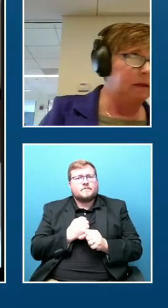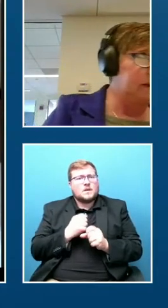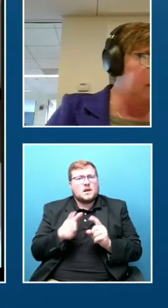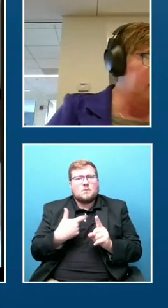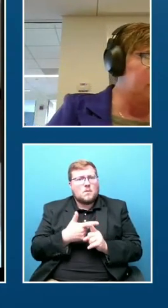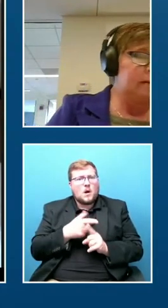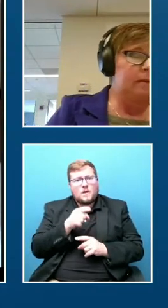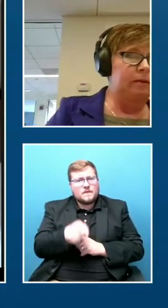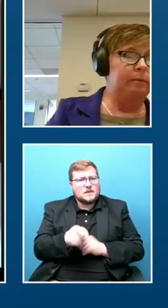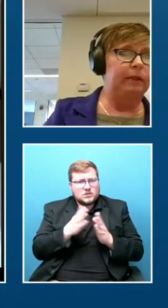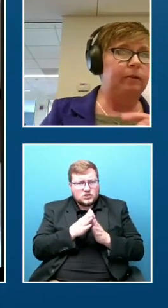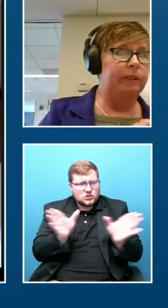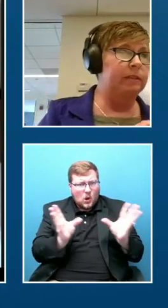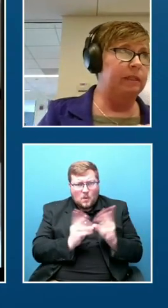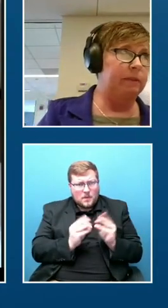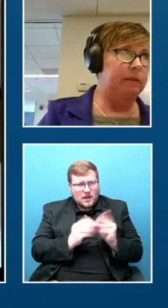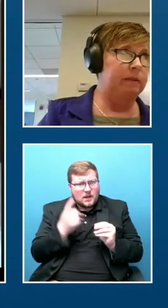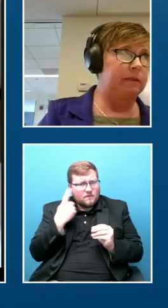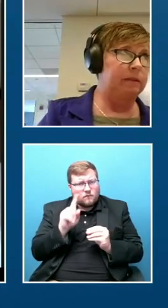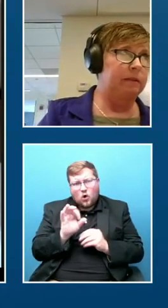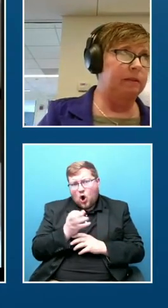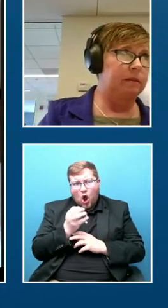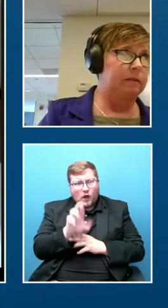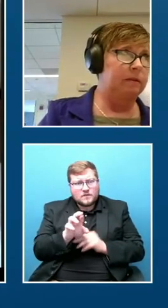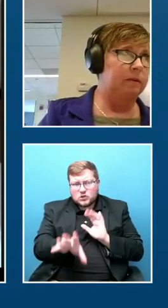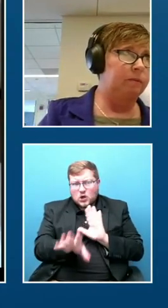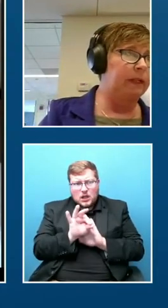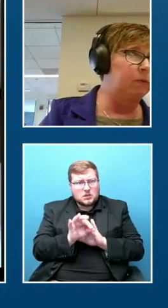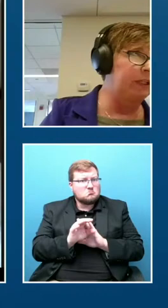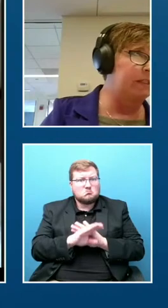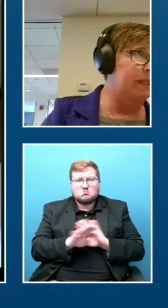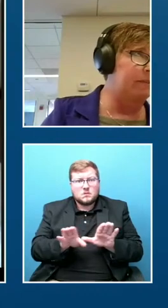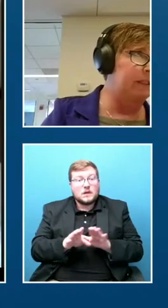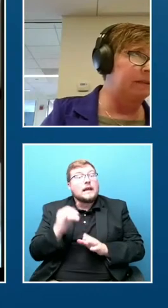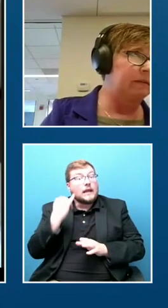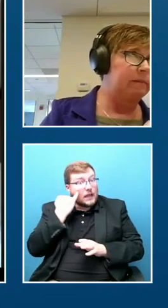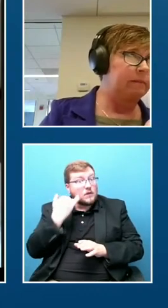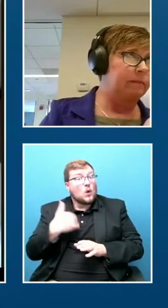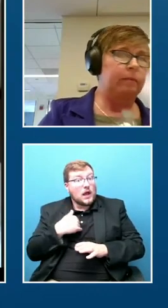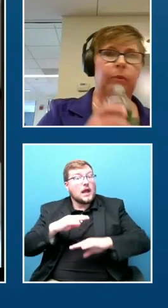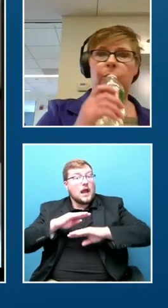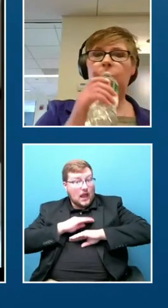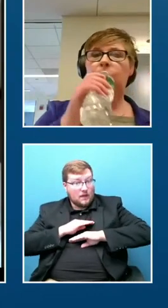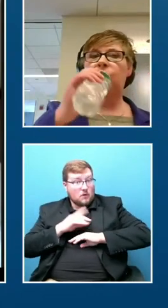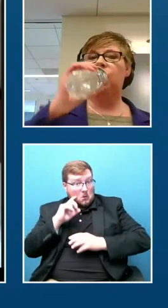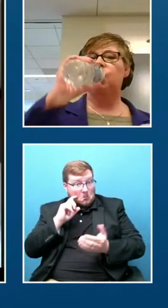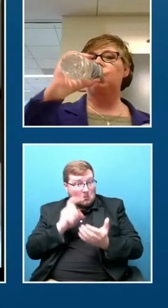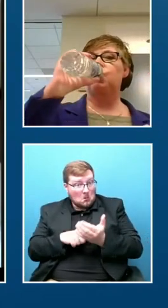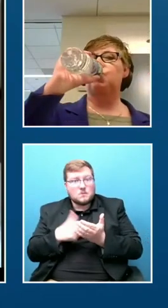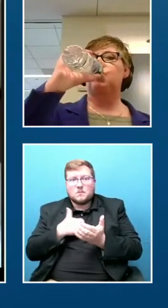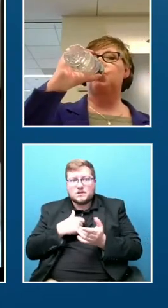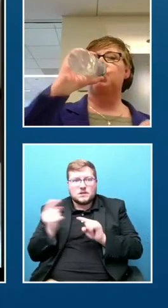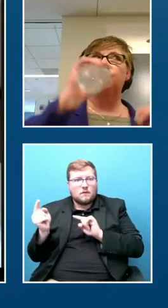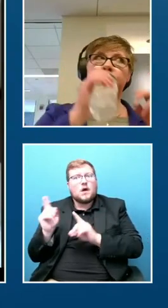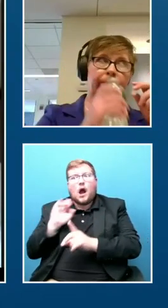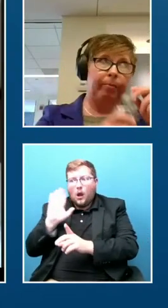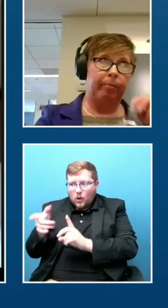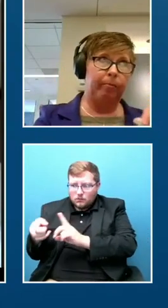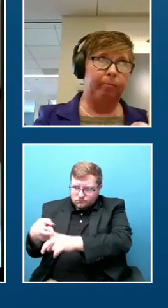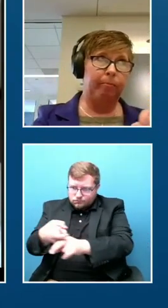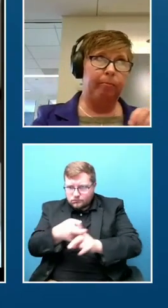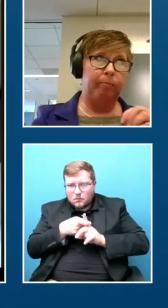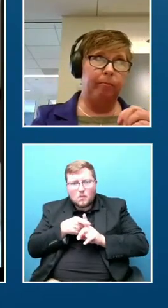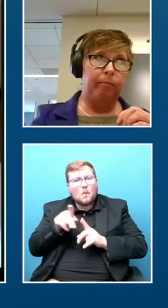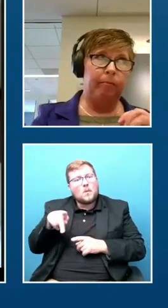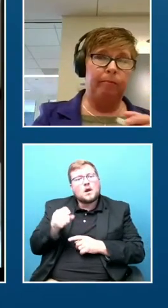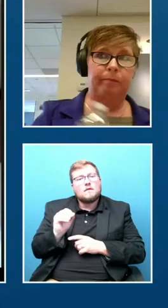2020 meeting for officers were elected. If there had been adequate notice to this meeting, I would have recruited people of color and poor